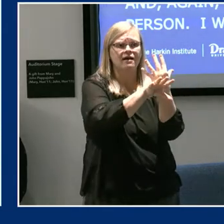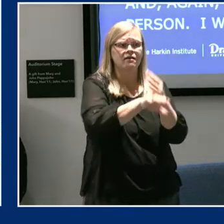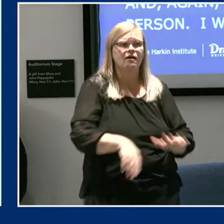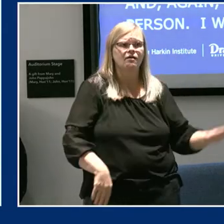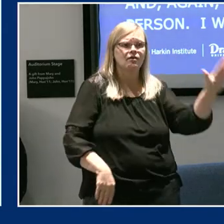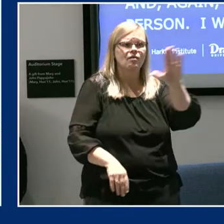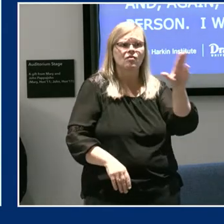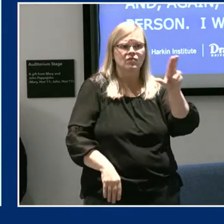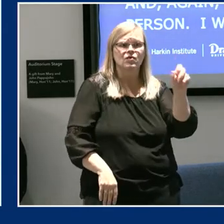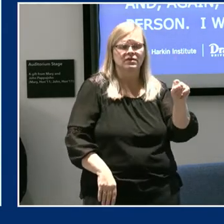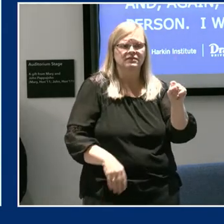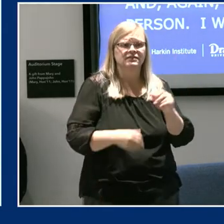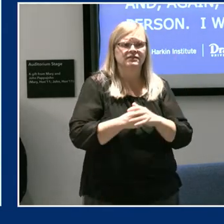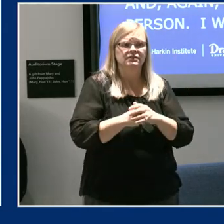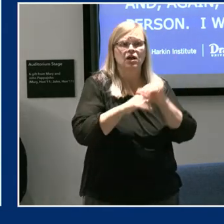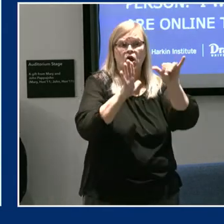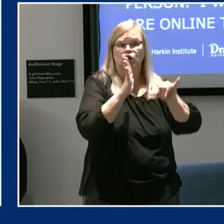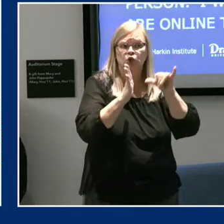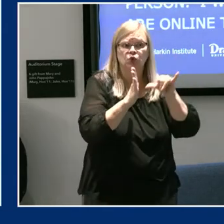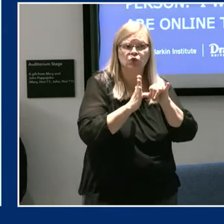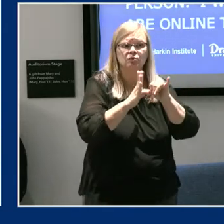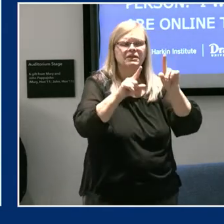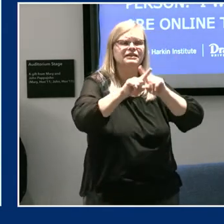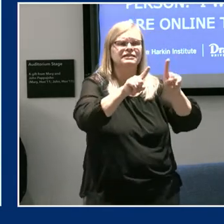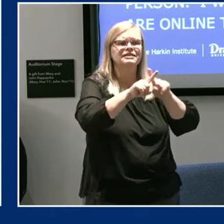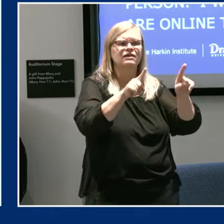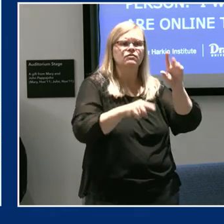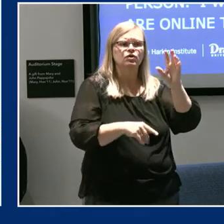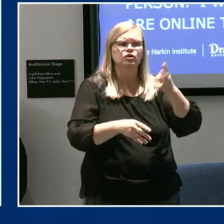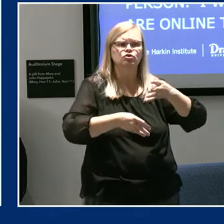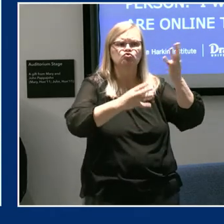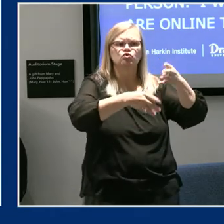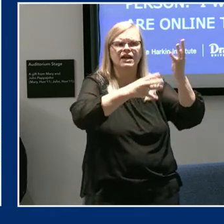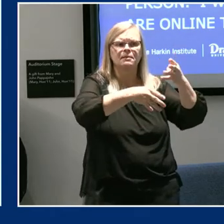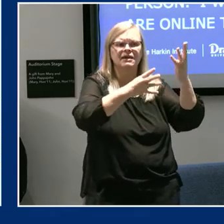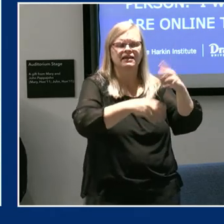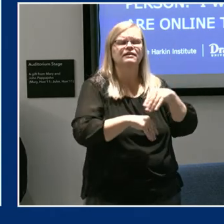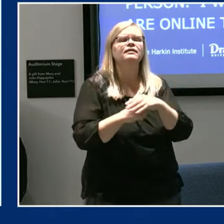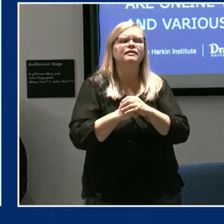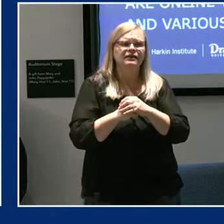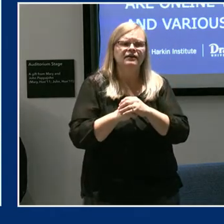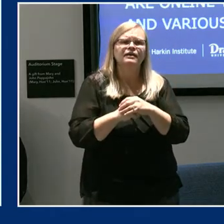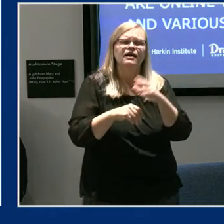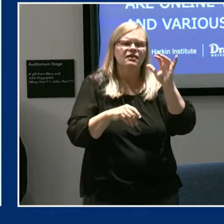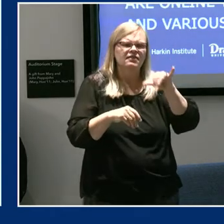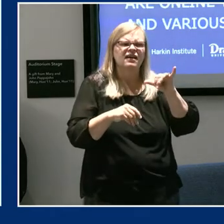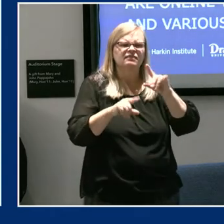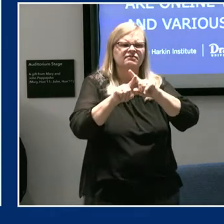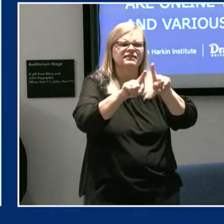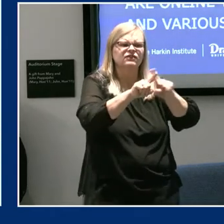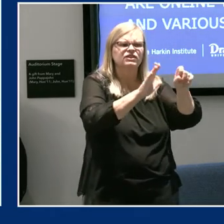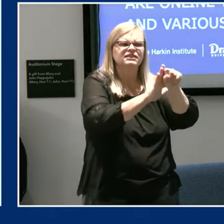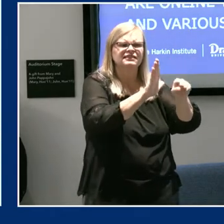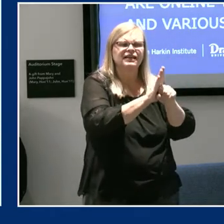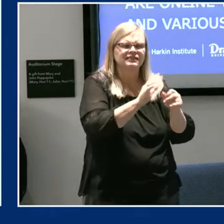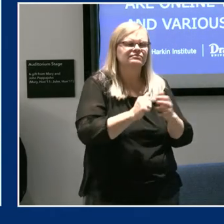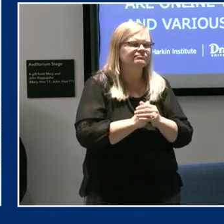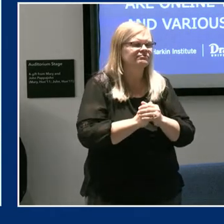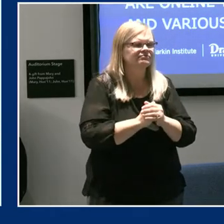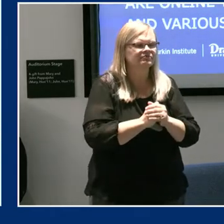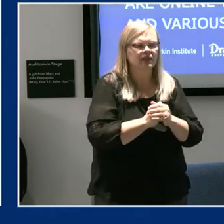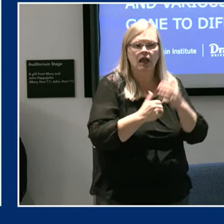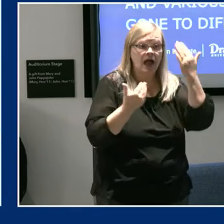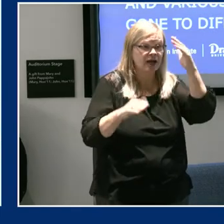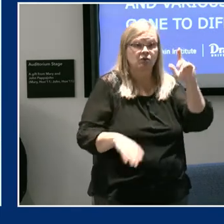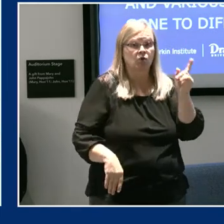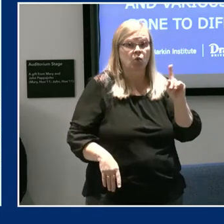country, on YouTube and various other streaming devices that have gone to different states. So I have no